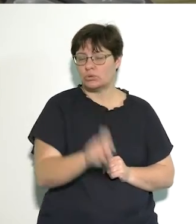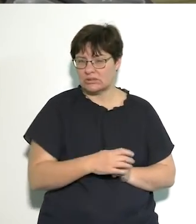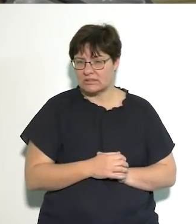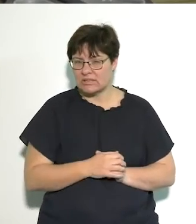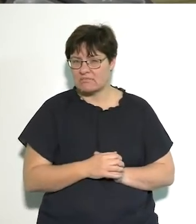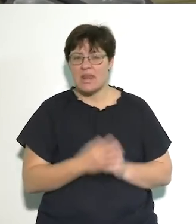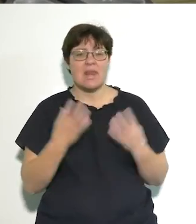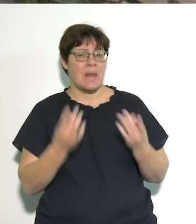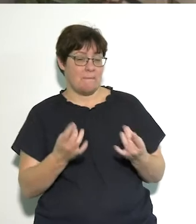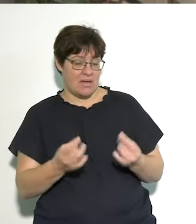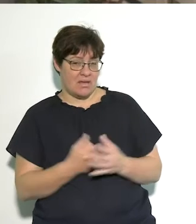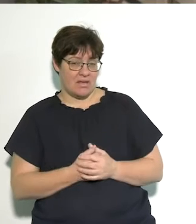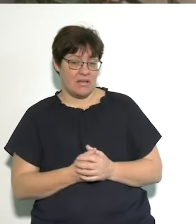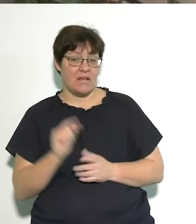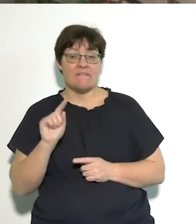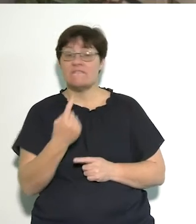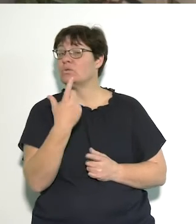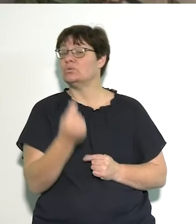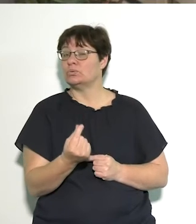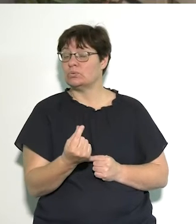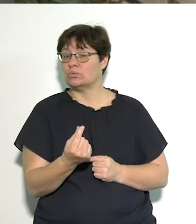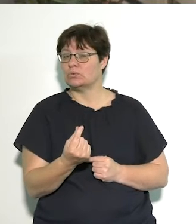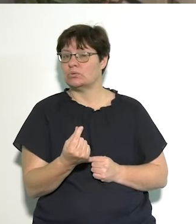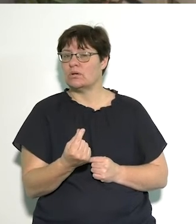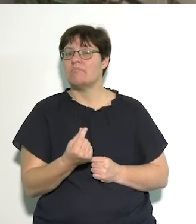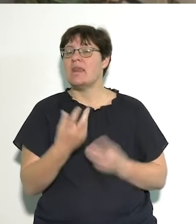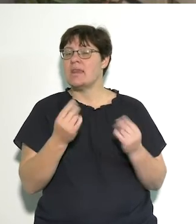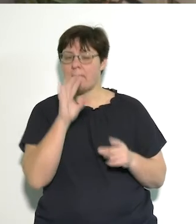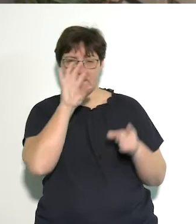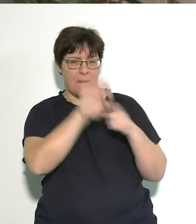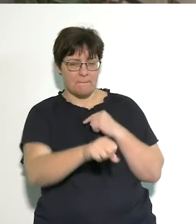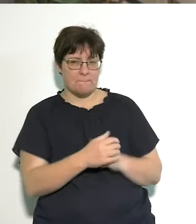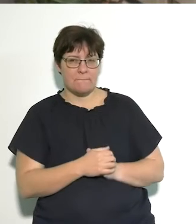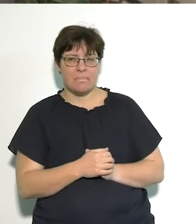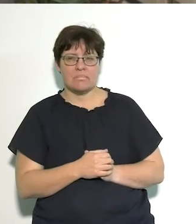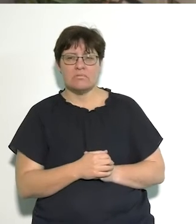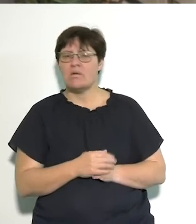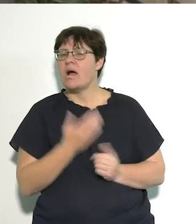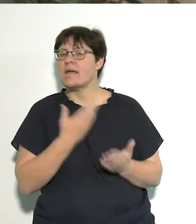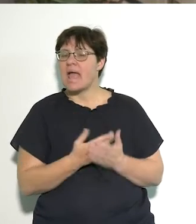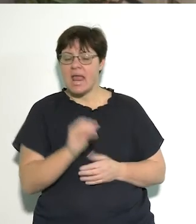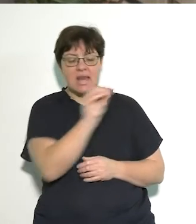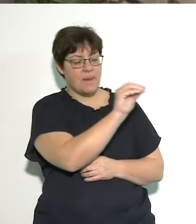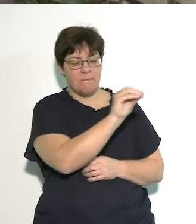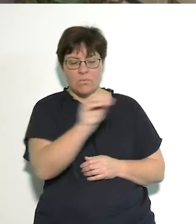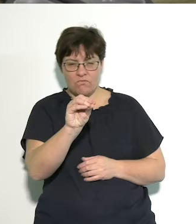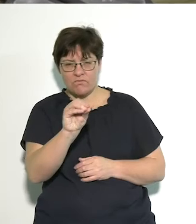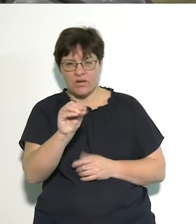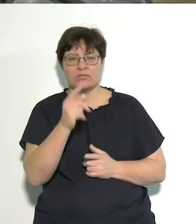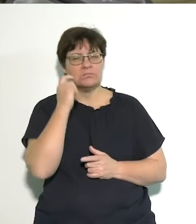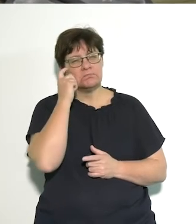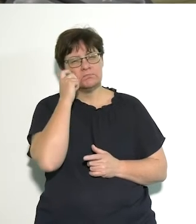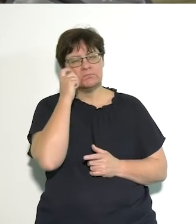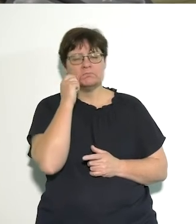questions about their numbers. So the first thing you can do is you can ask them number recognition. So you can say to them, can you slide your bead up